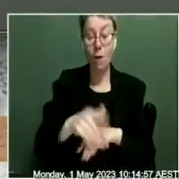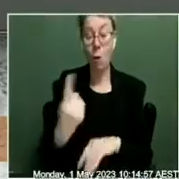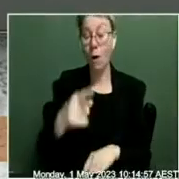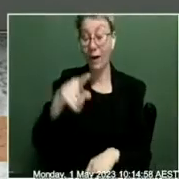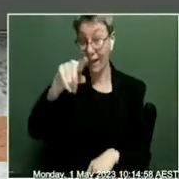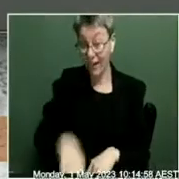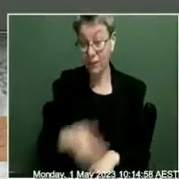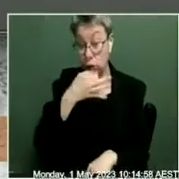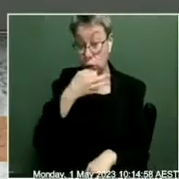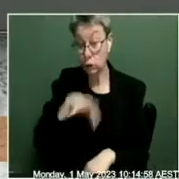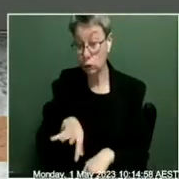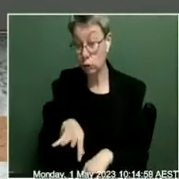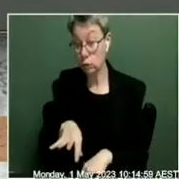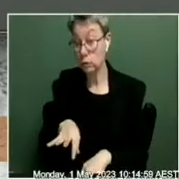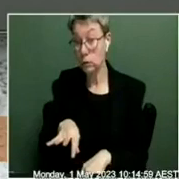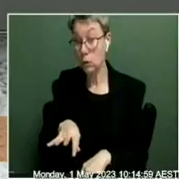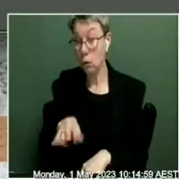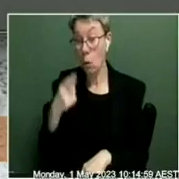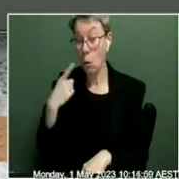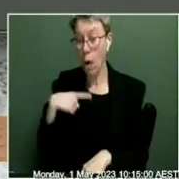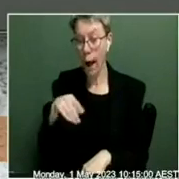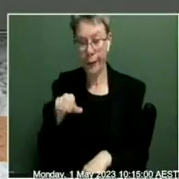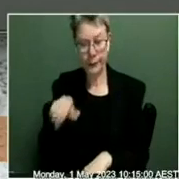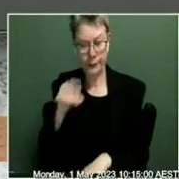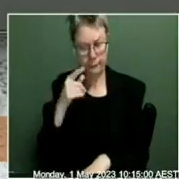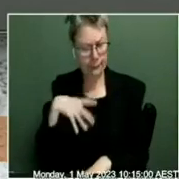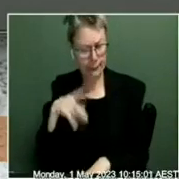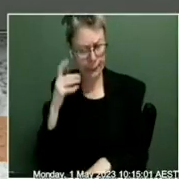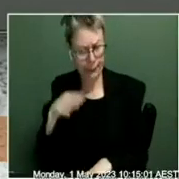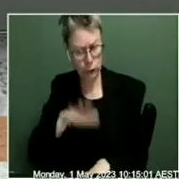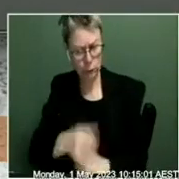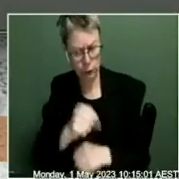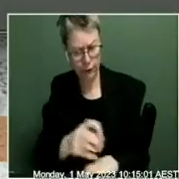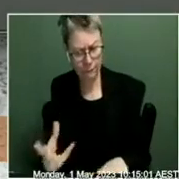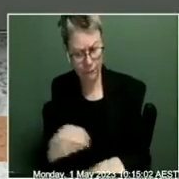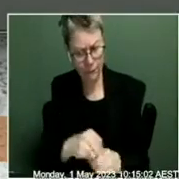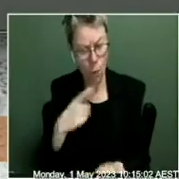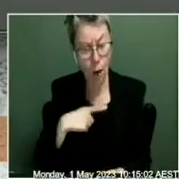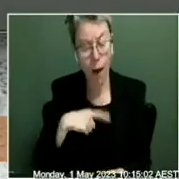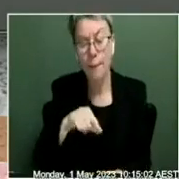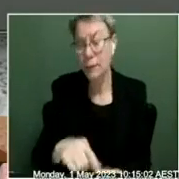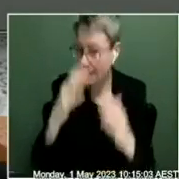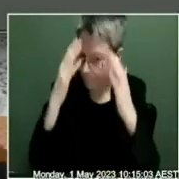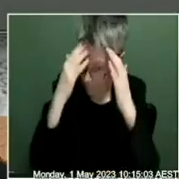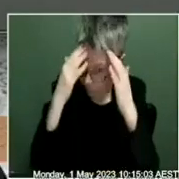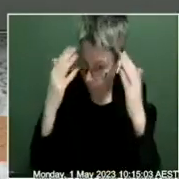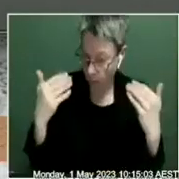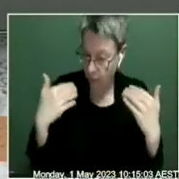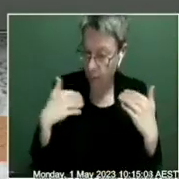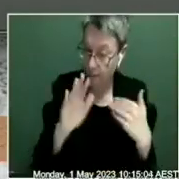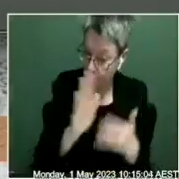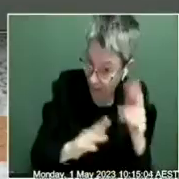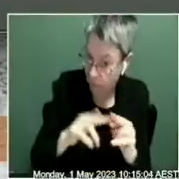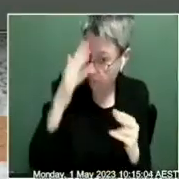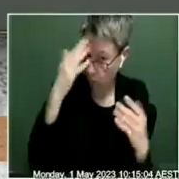that parental mental illness was found to be a common reason why many children could not be